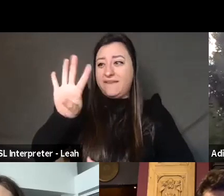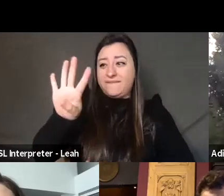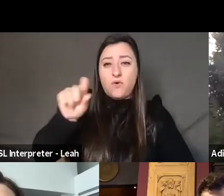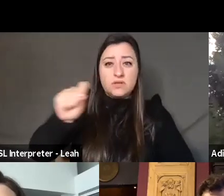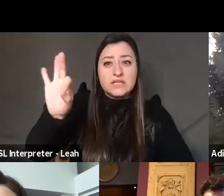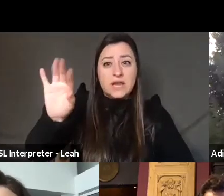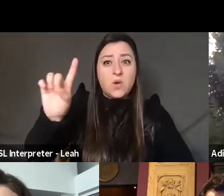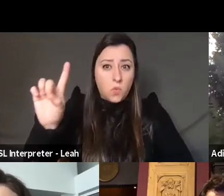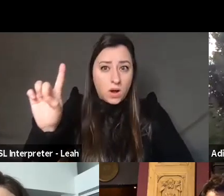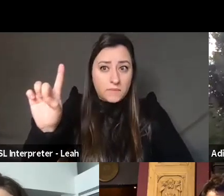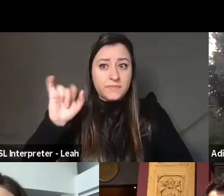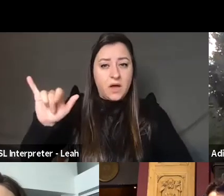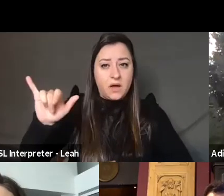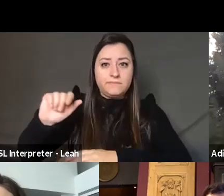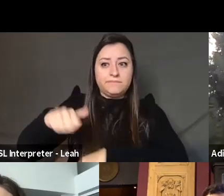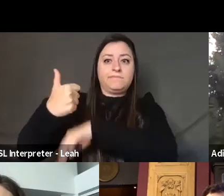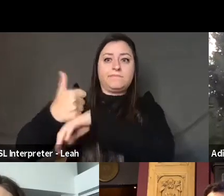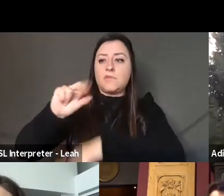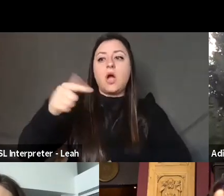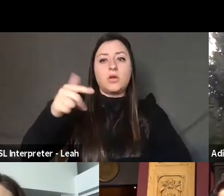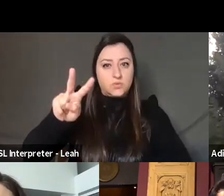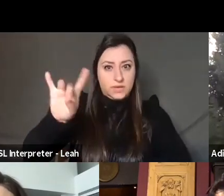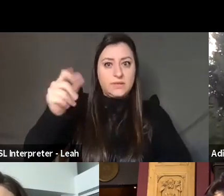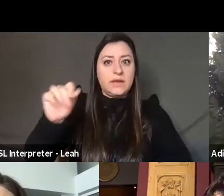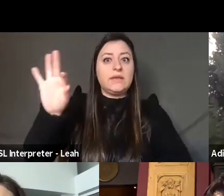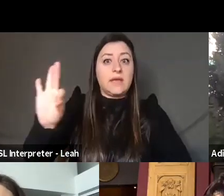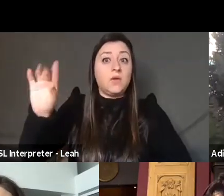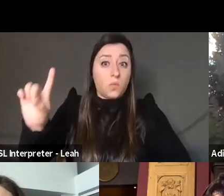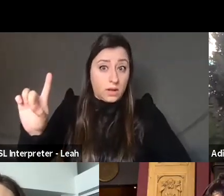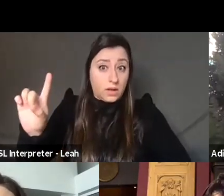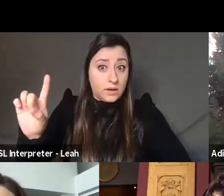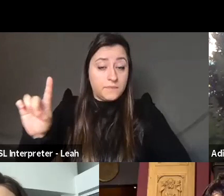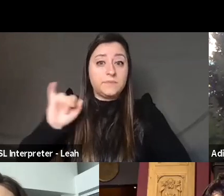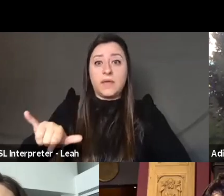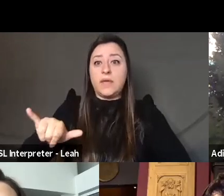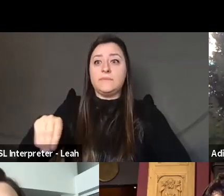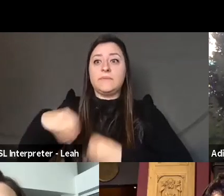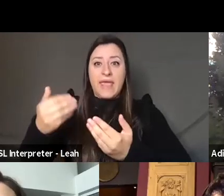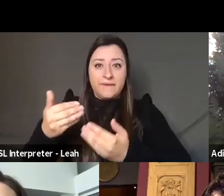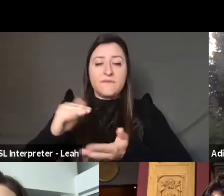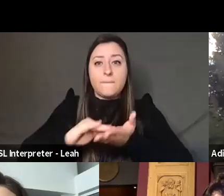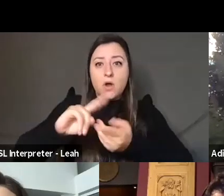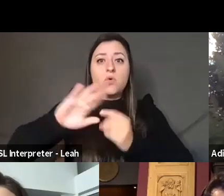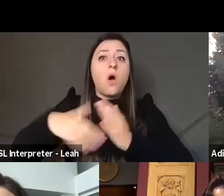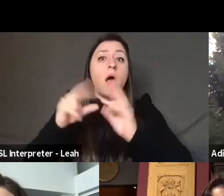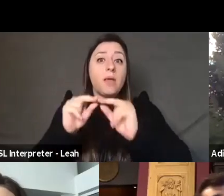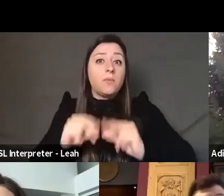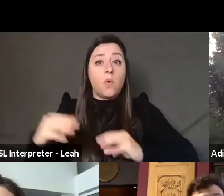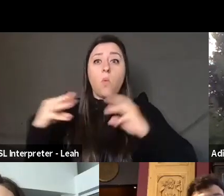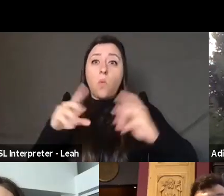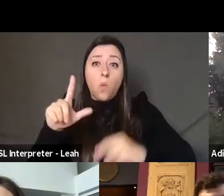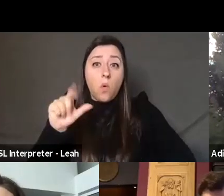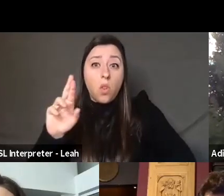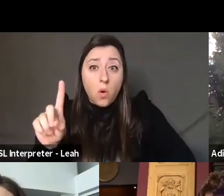Law 84/91, that was adopted on August 28th, 1991, that gave pardon to all Lebanese warlords, that